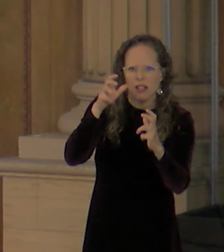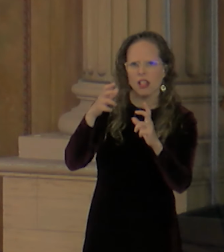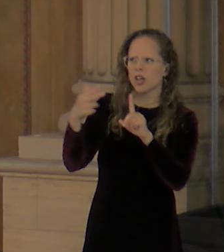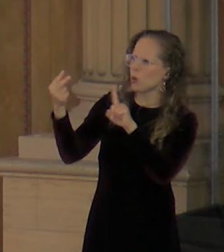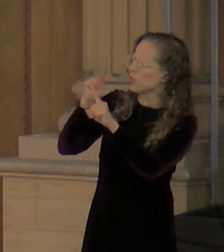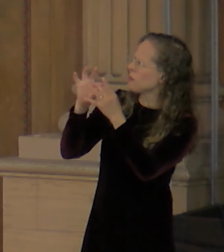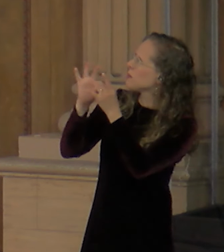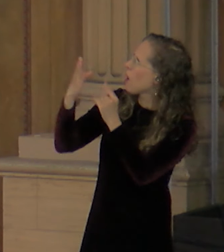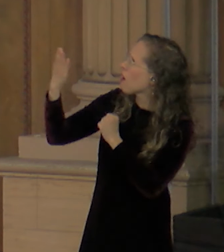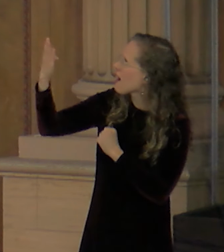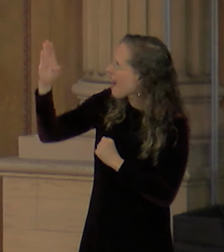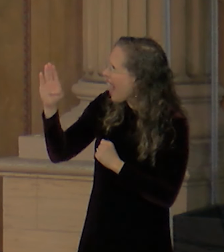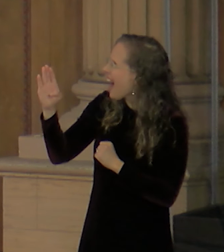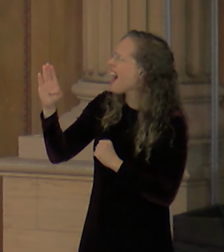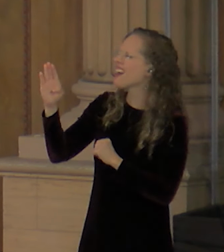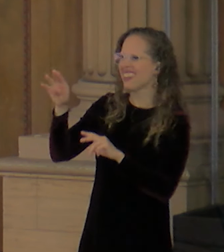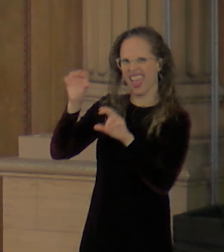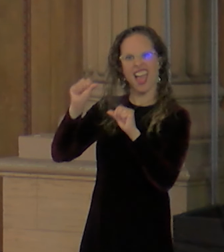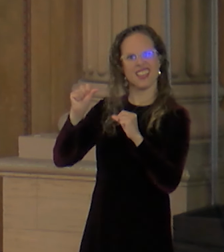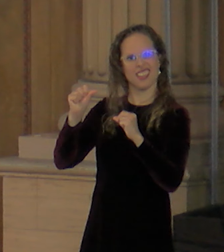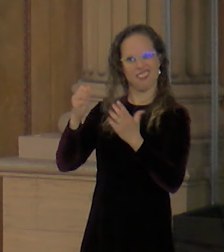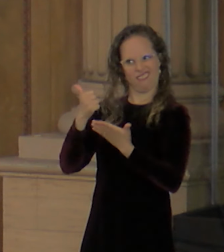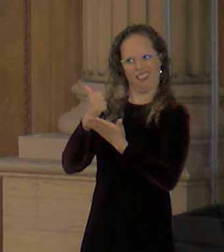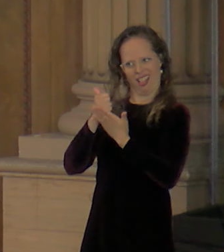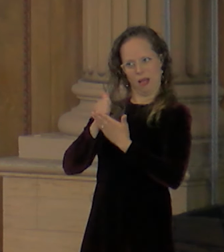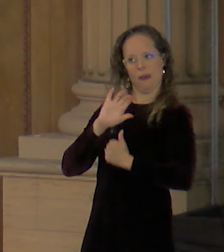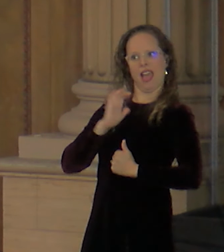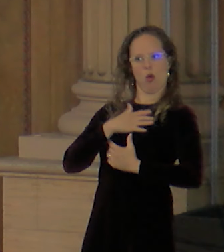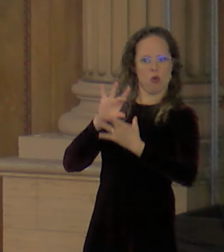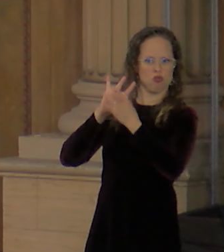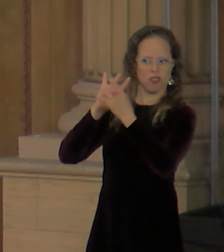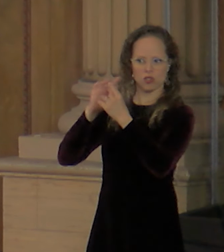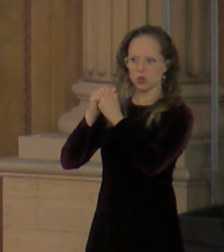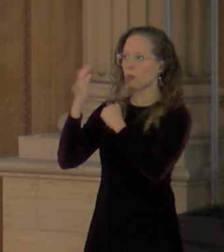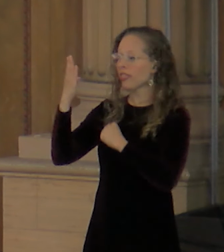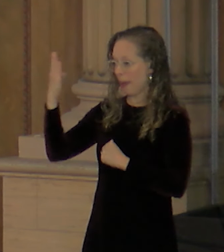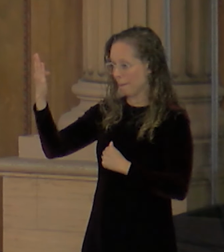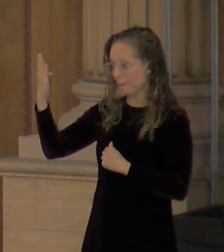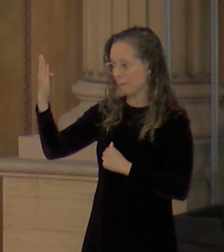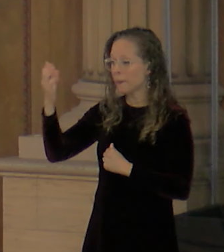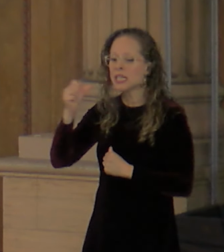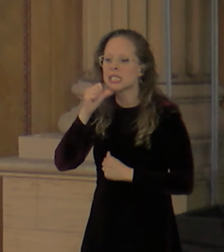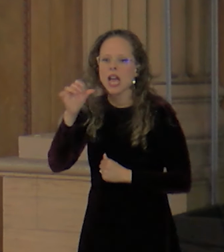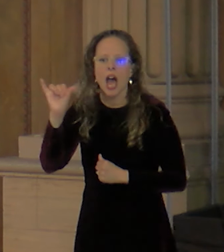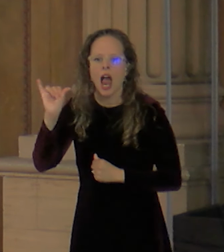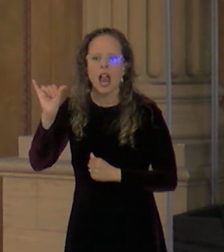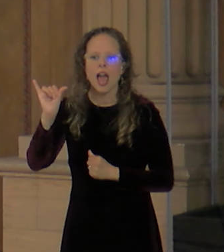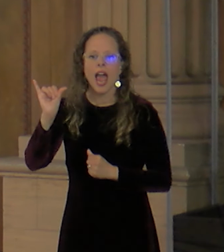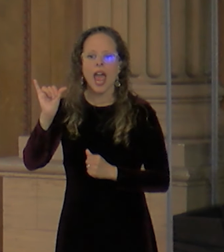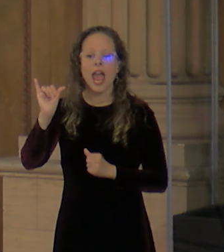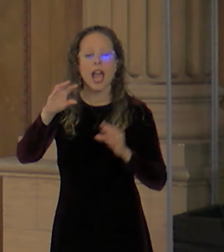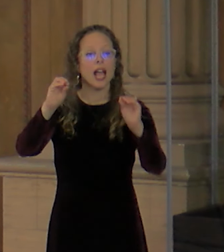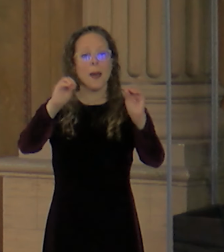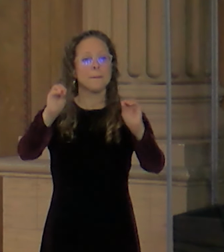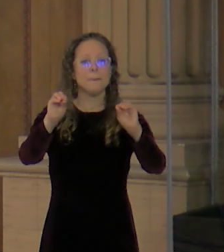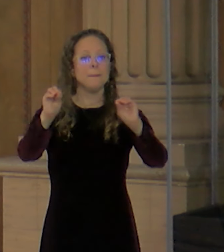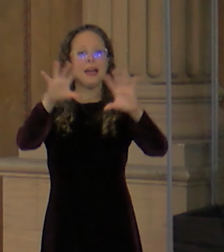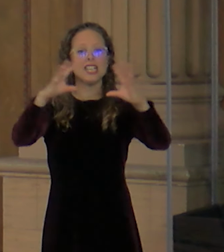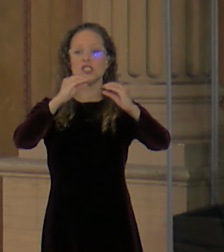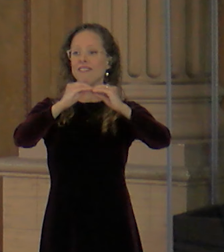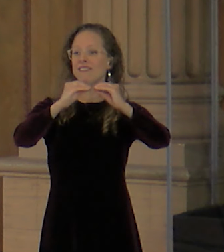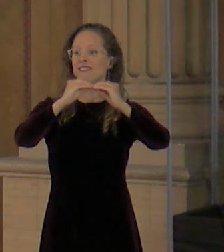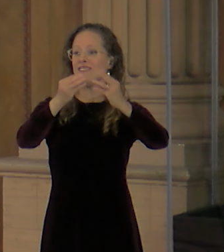can help re-enchant us with God as well. And not like as a magic bullet that solves all of our problems all at once, but